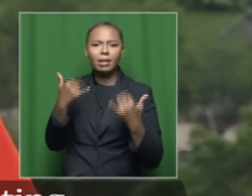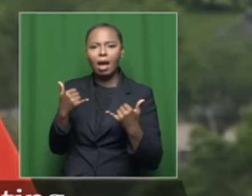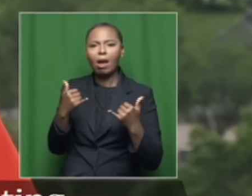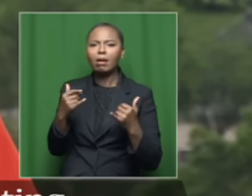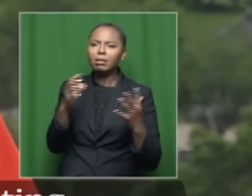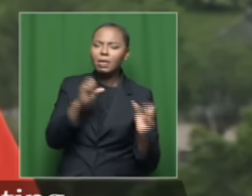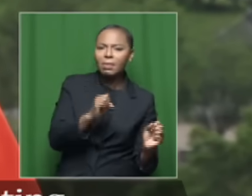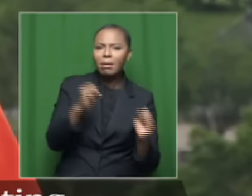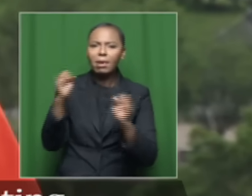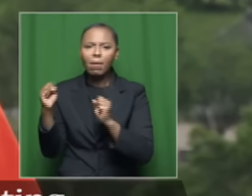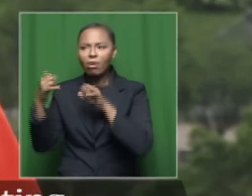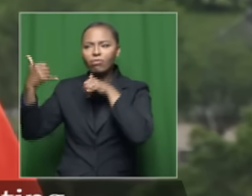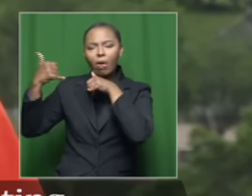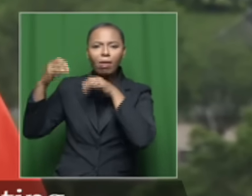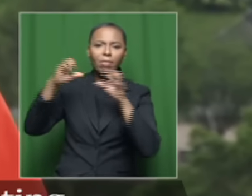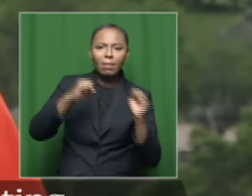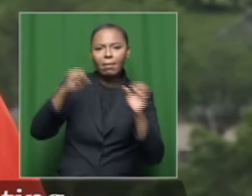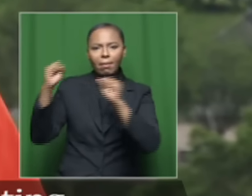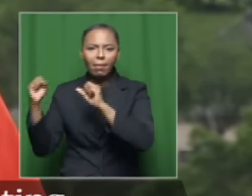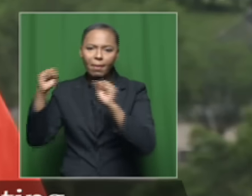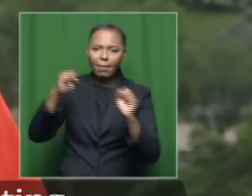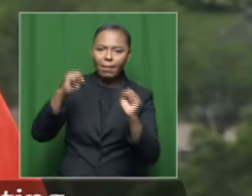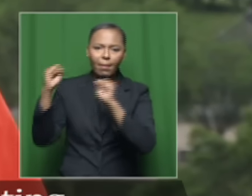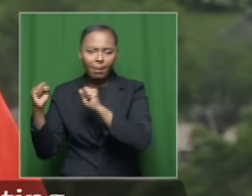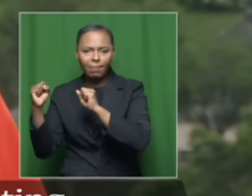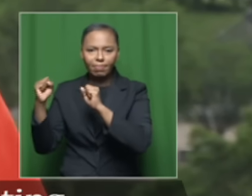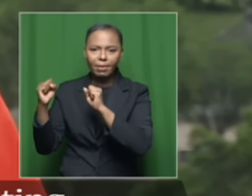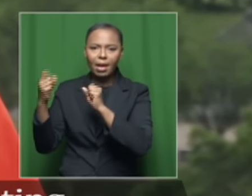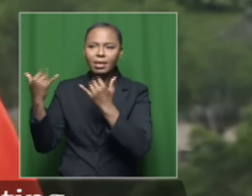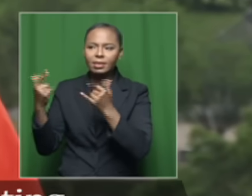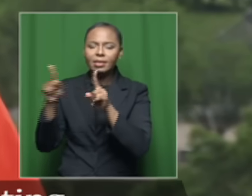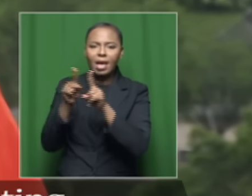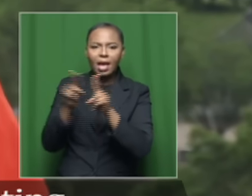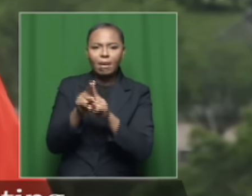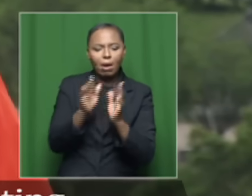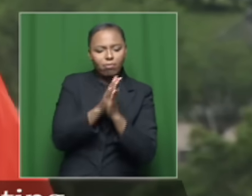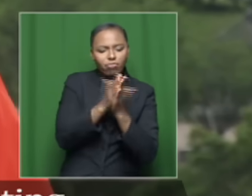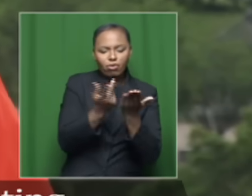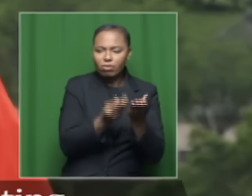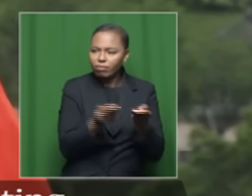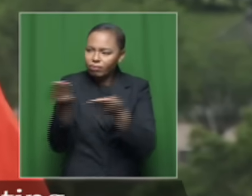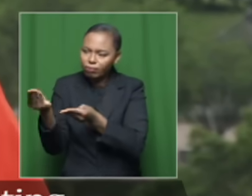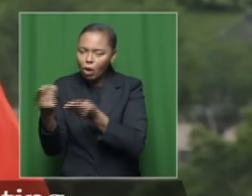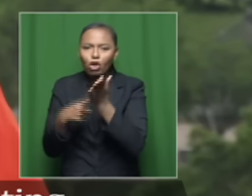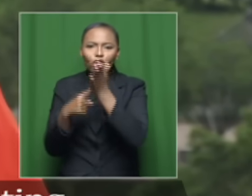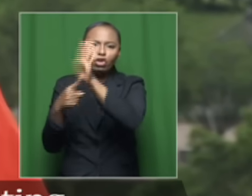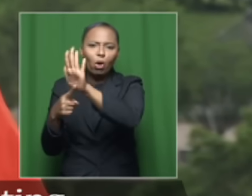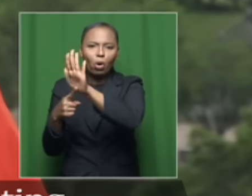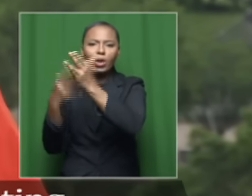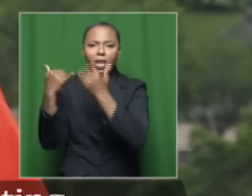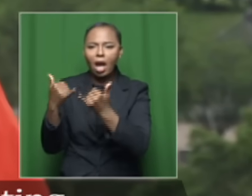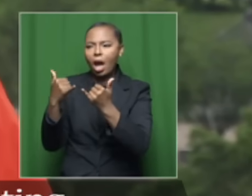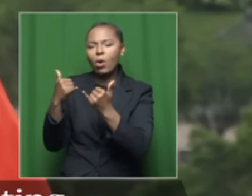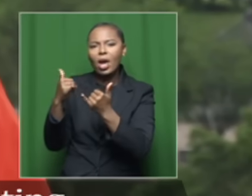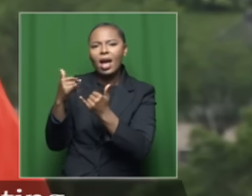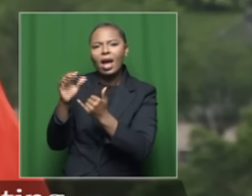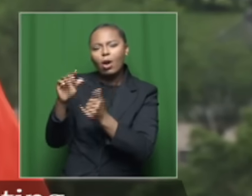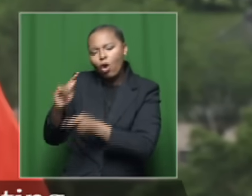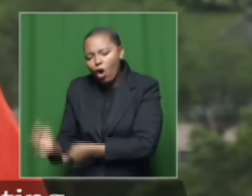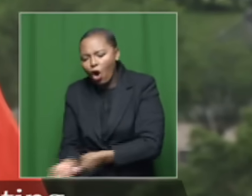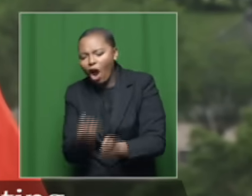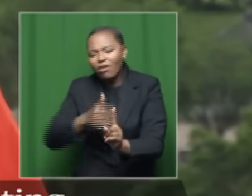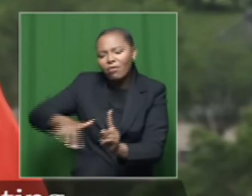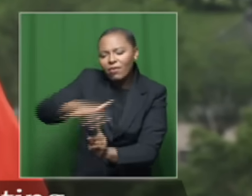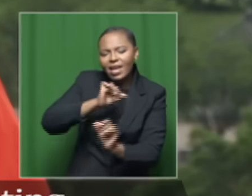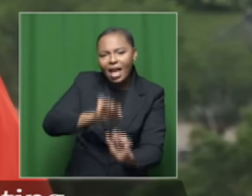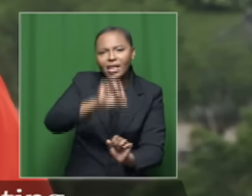he'd made to the Oval Office, giving him a book showcasing South Africa's golf courses, thanking